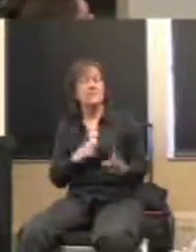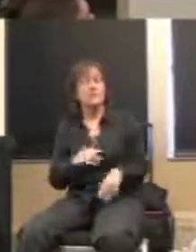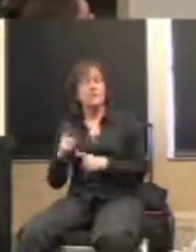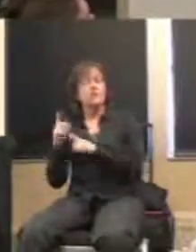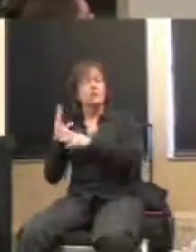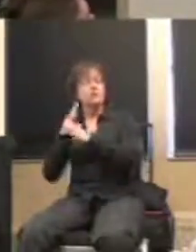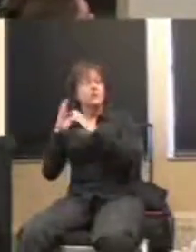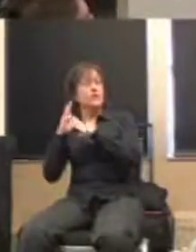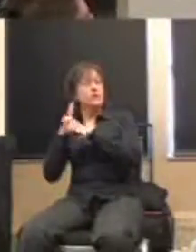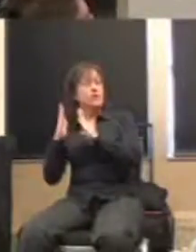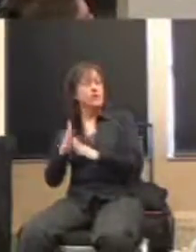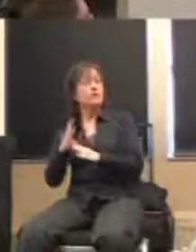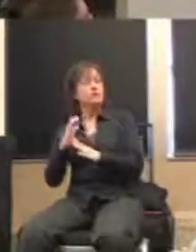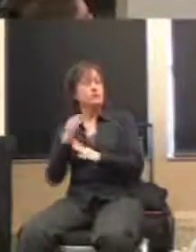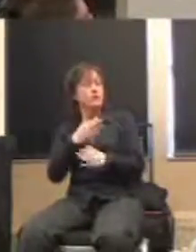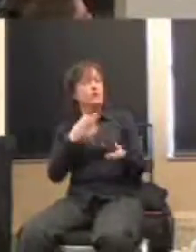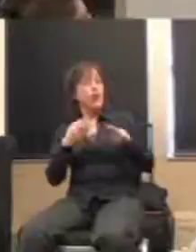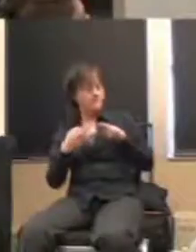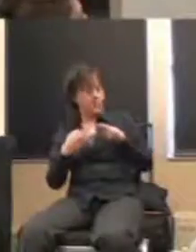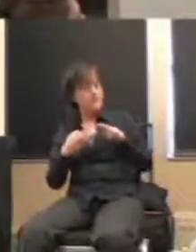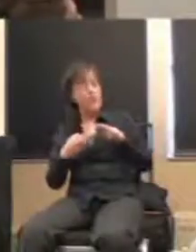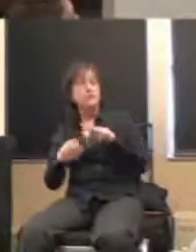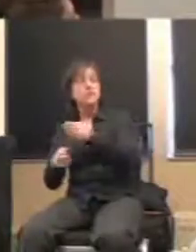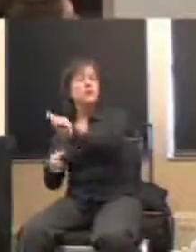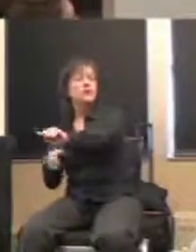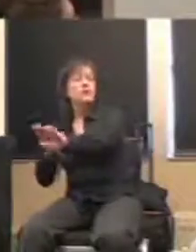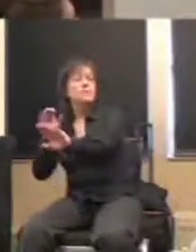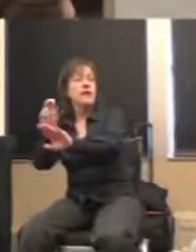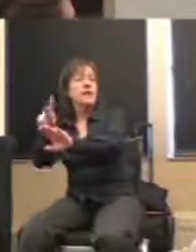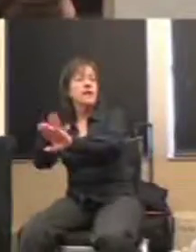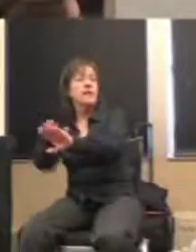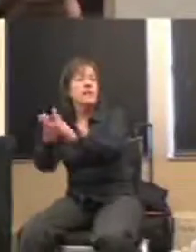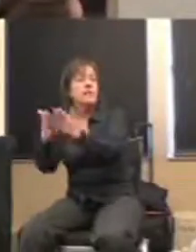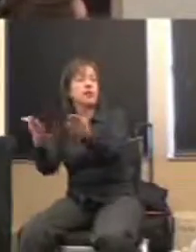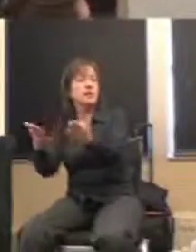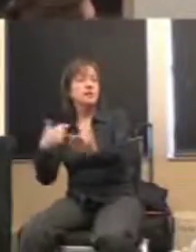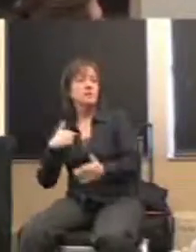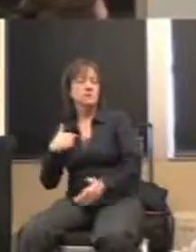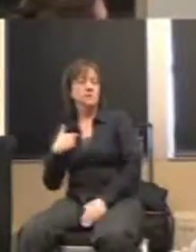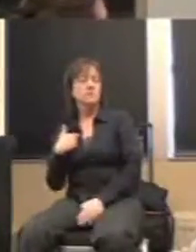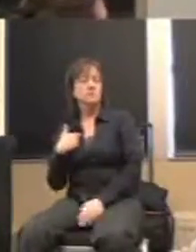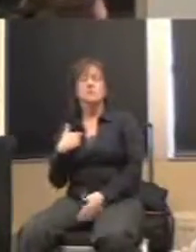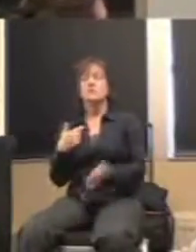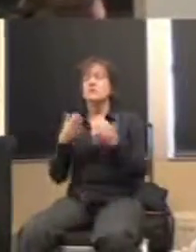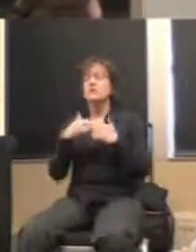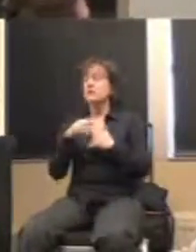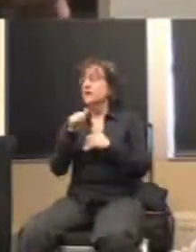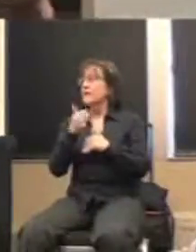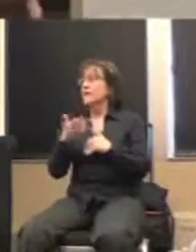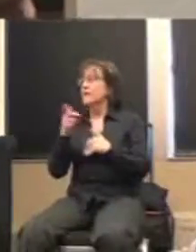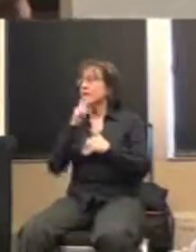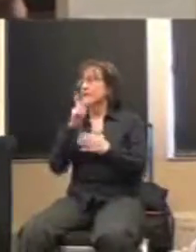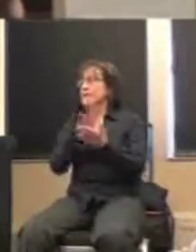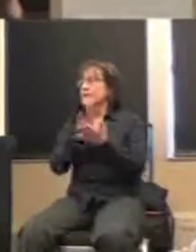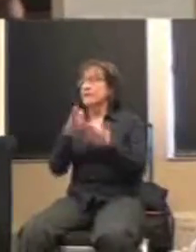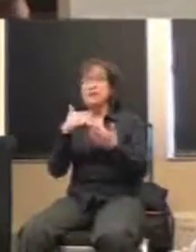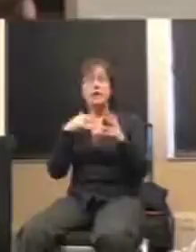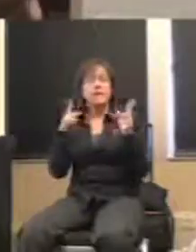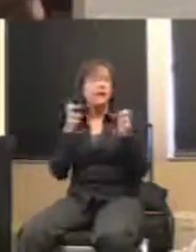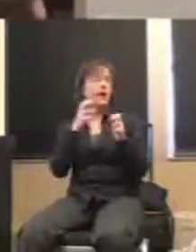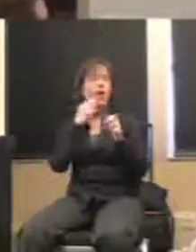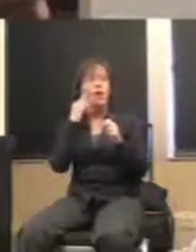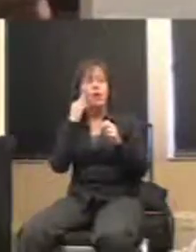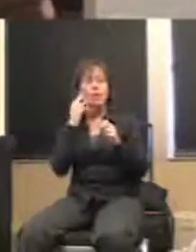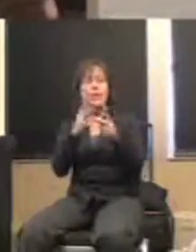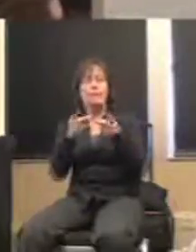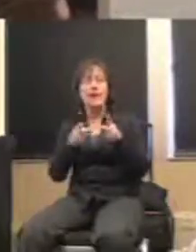job to put the words back on or the icons back on the book. Another thing is it's nice to have a home. So it's